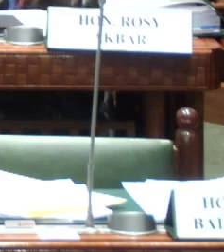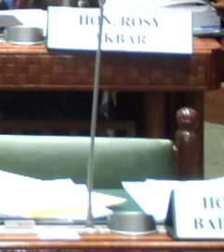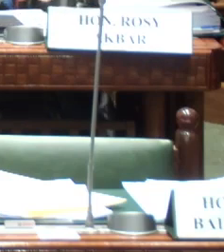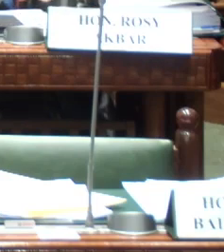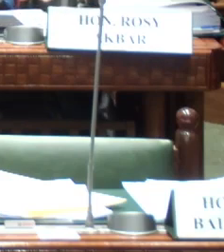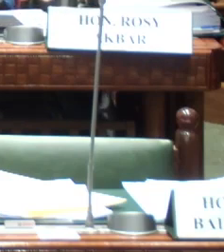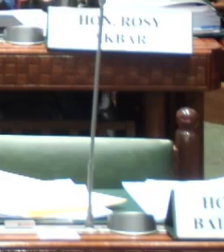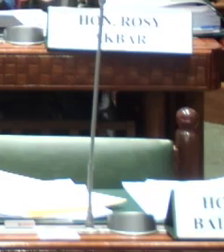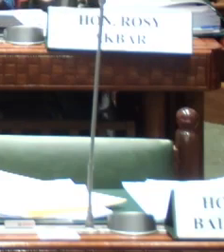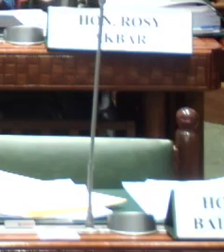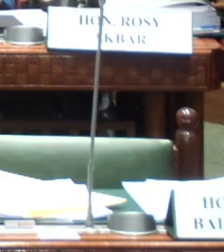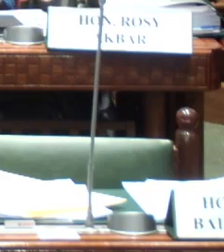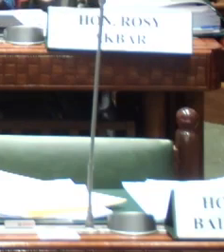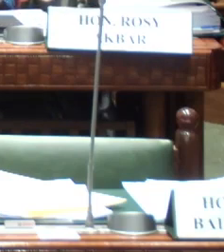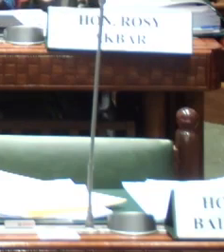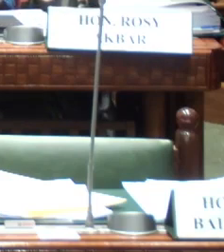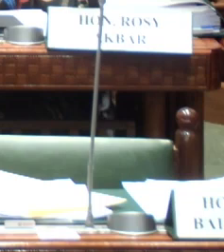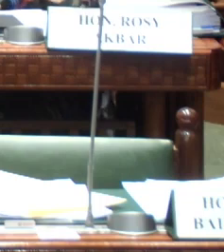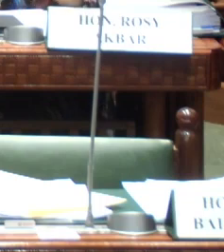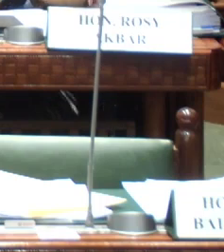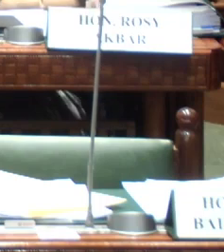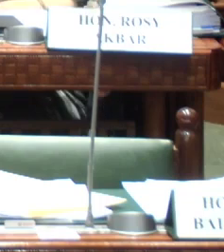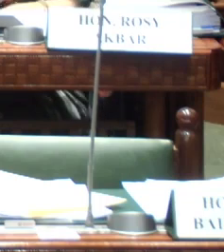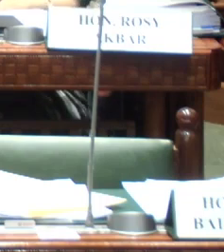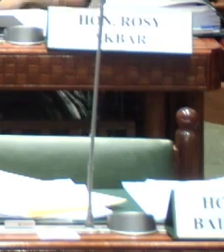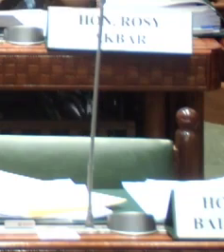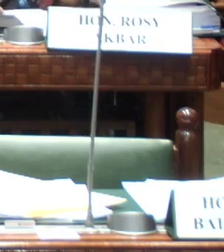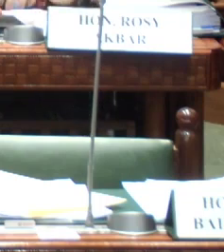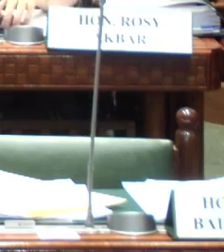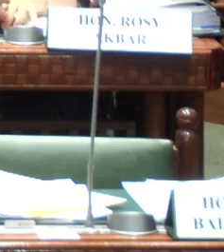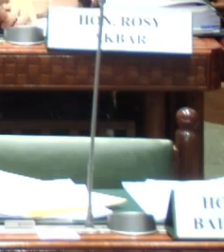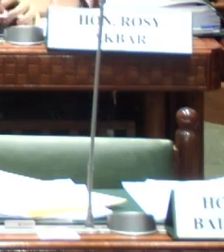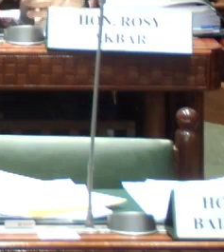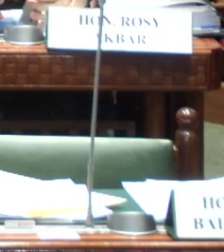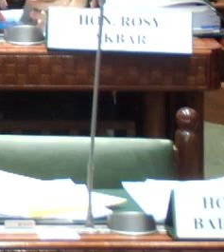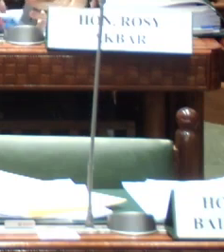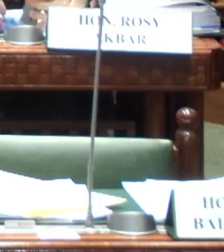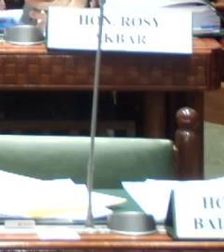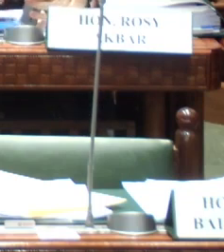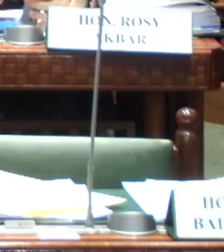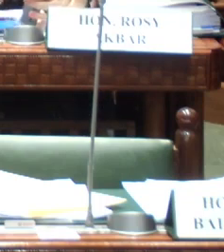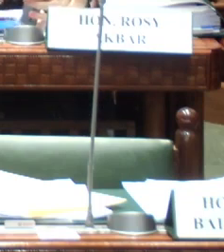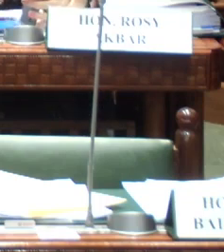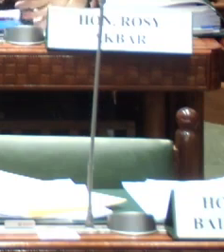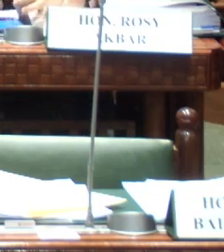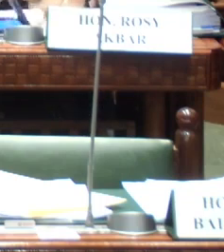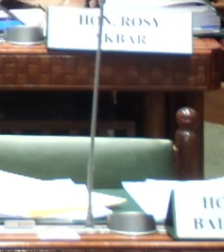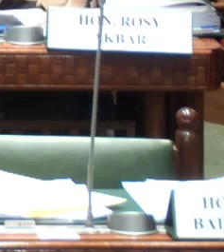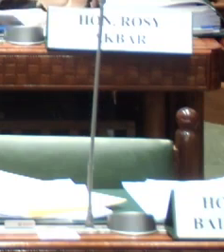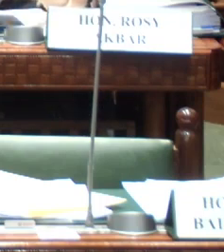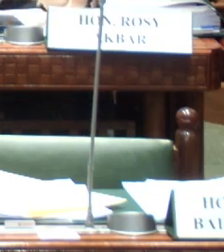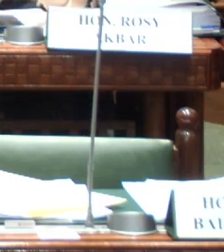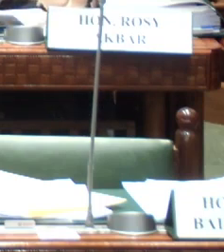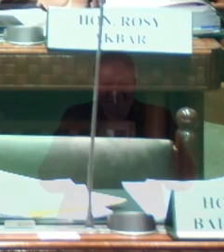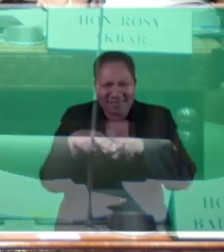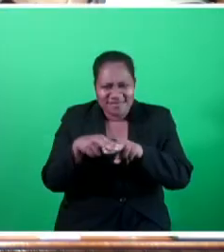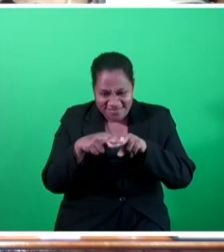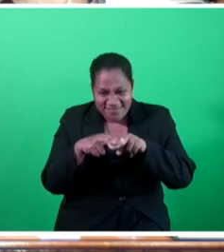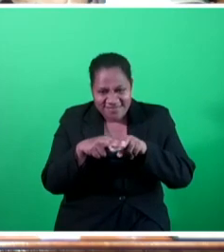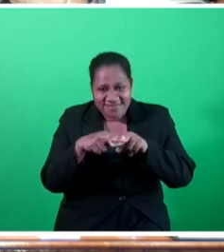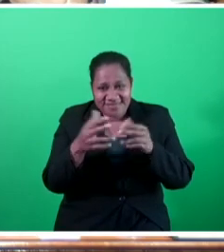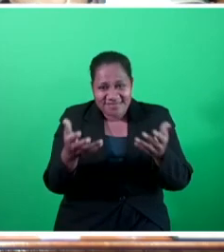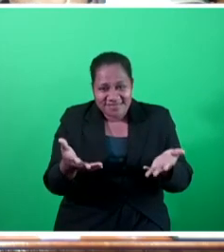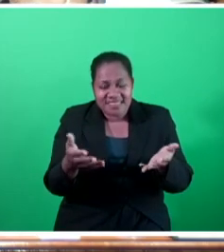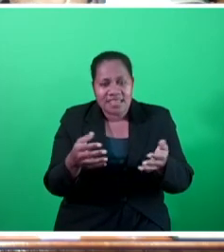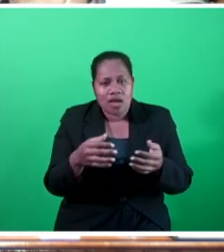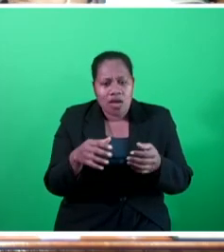million. As we know by way of background, Mr. Speaker, sir, Nadi, of course, is the gateway to Fiji. Over